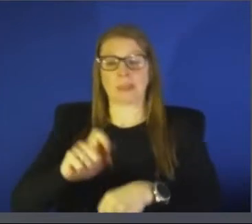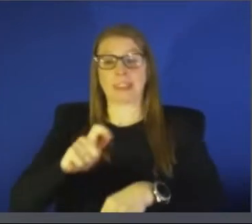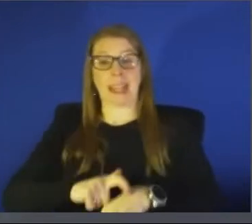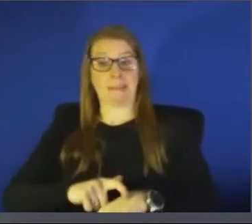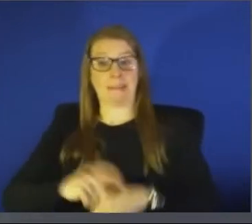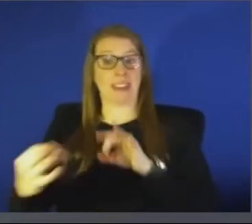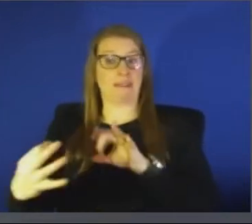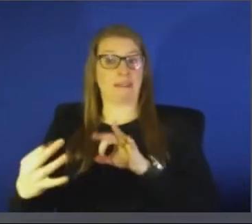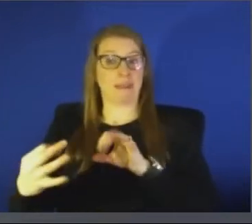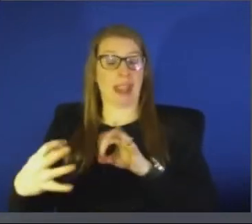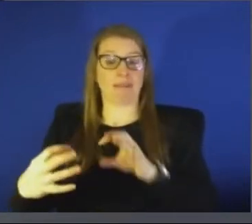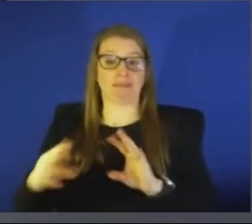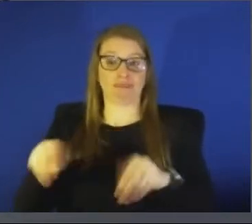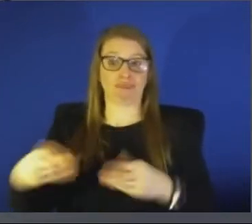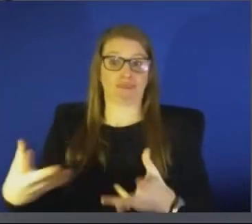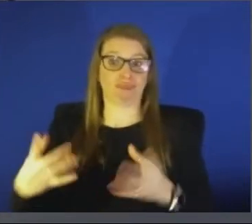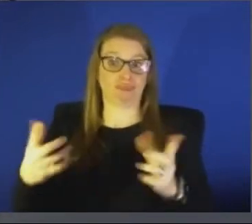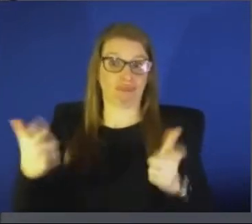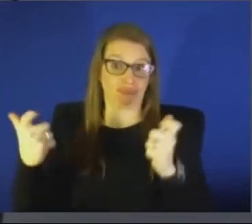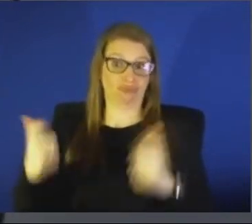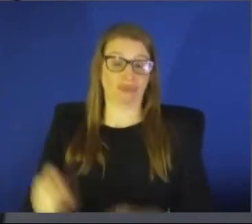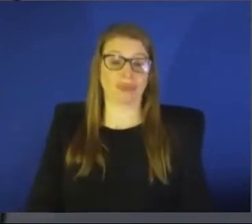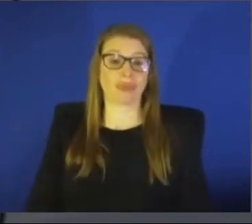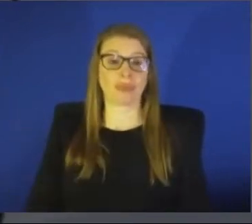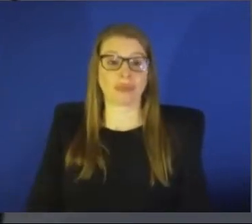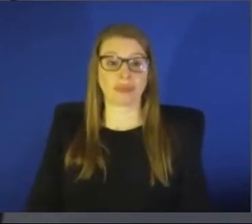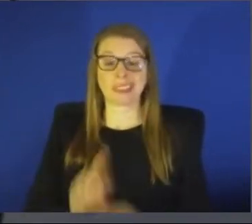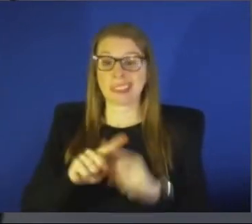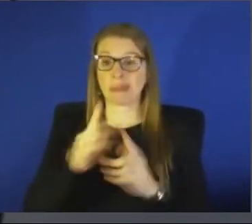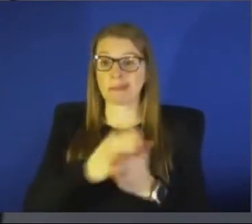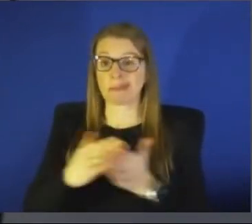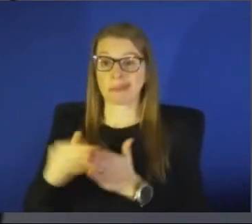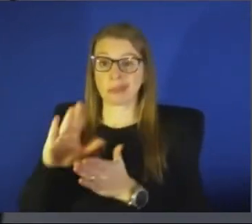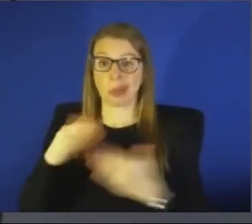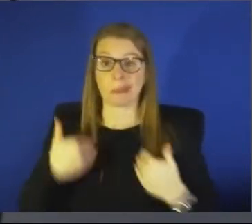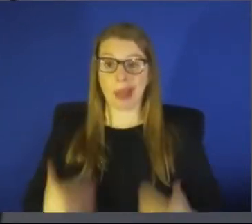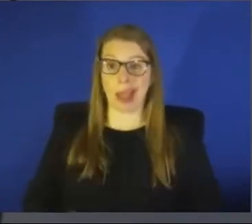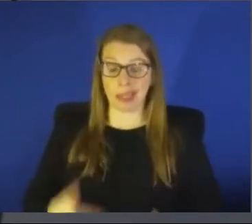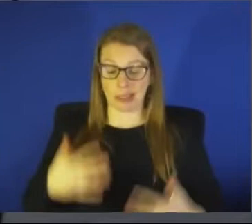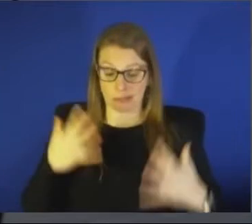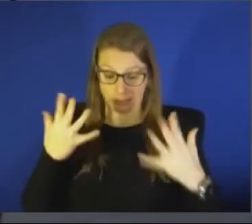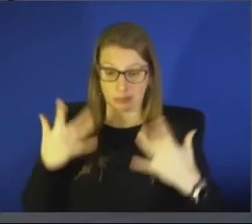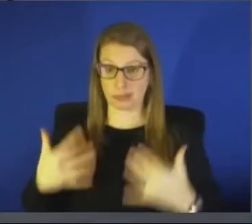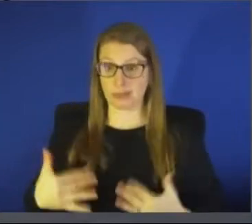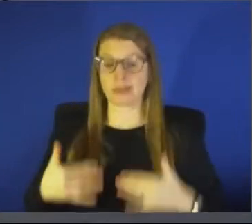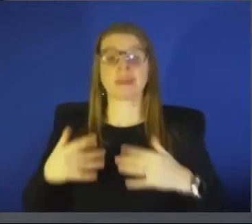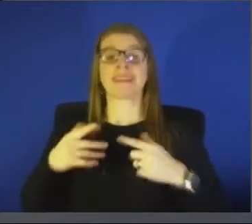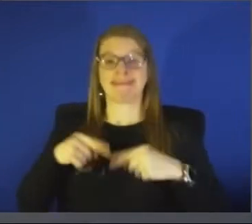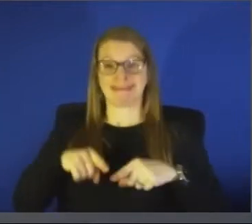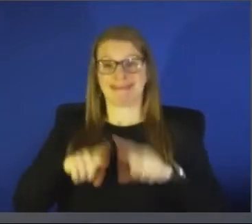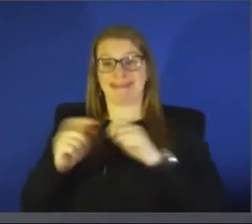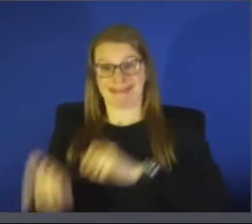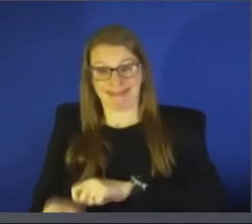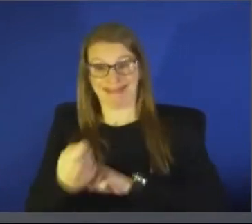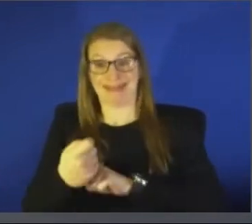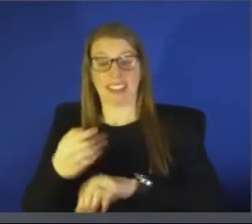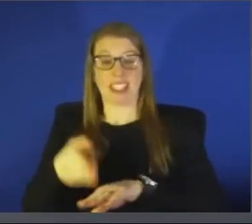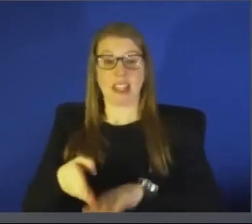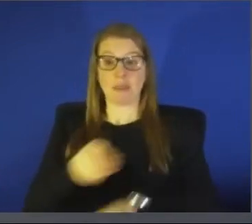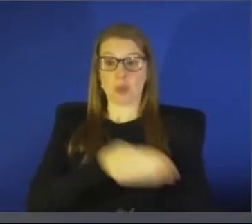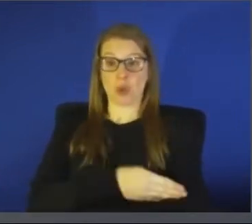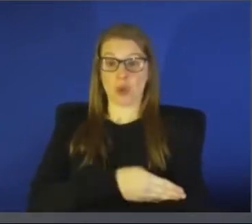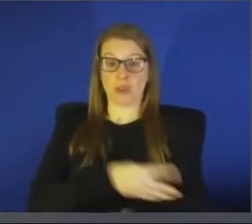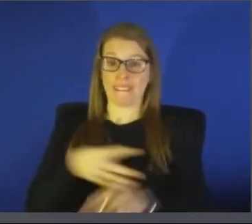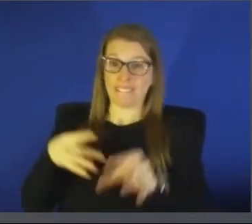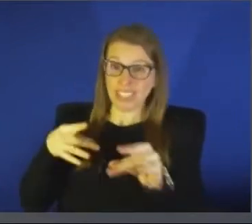us how the different segments of your body are moving at different points in the swing, so we can kind of improve efficiency and make sure that the